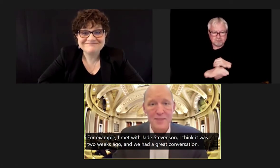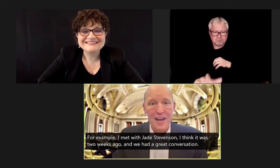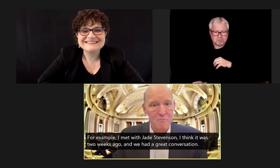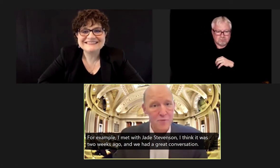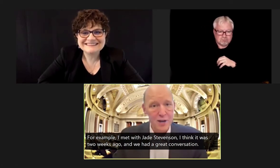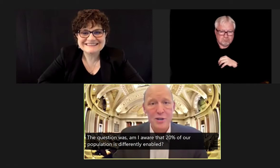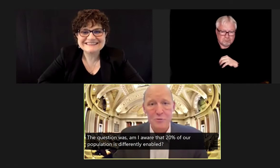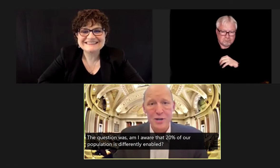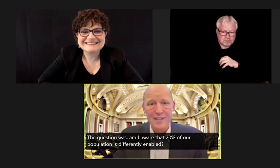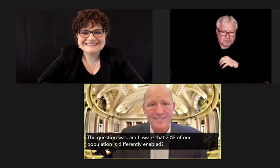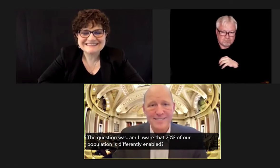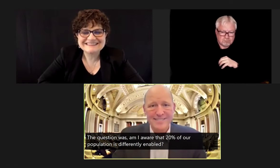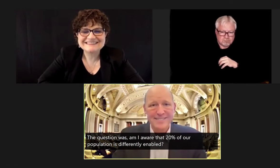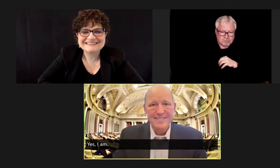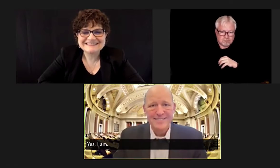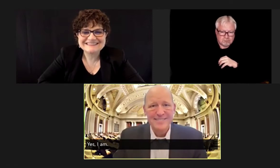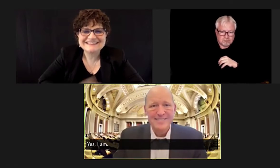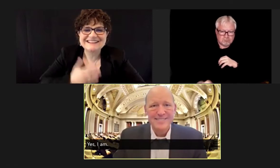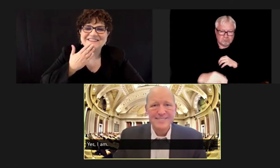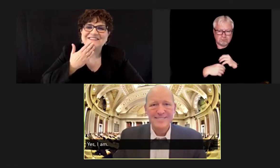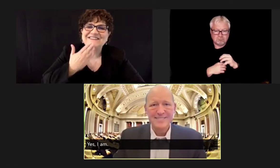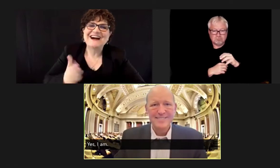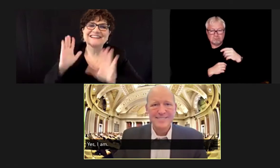am. I'm very aware.